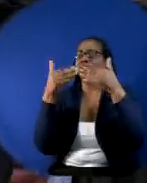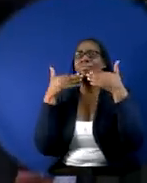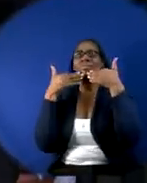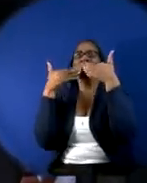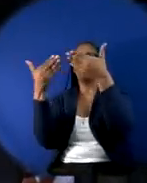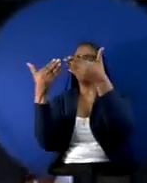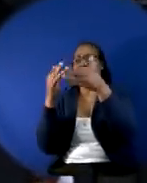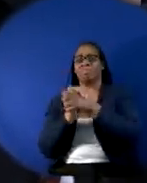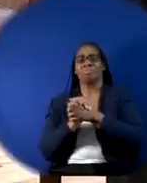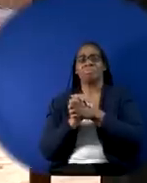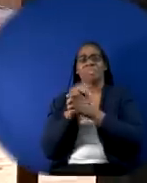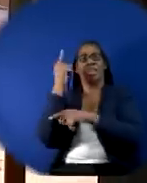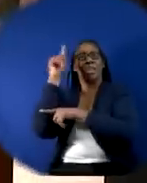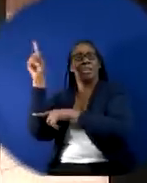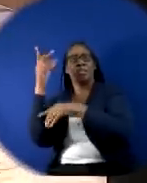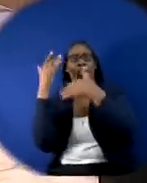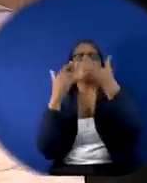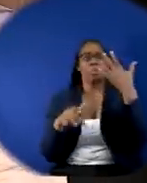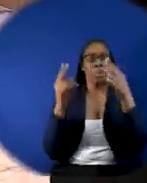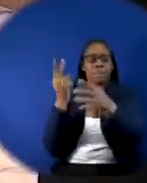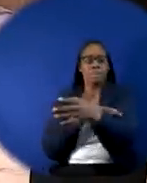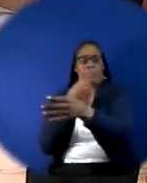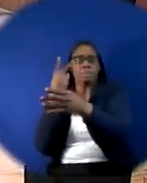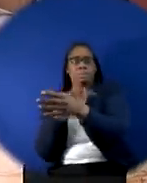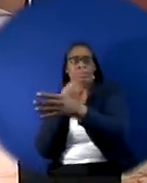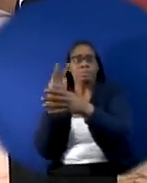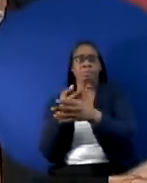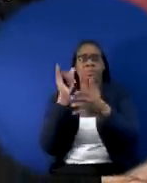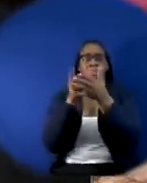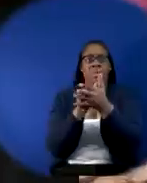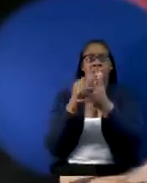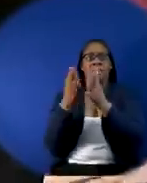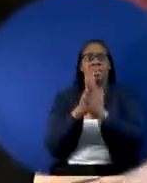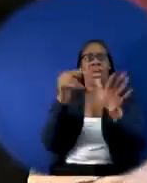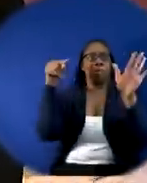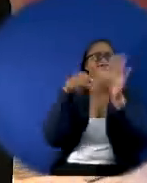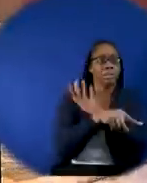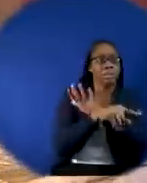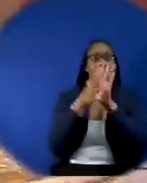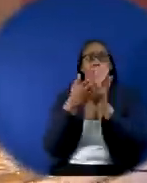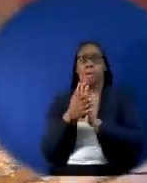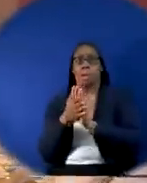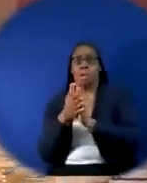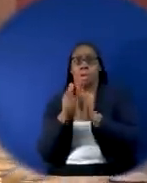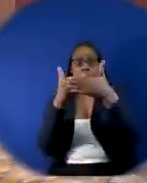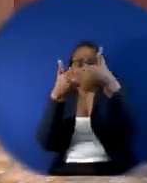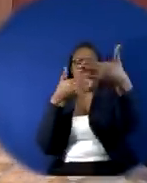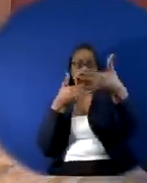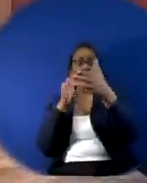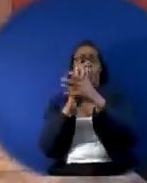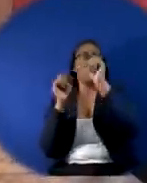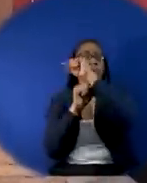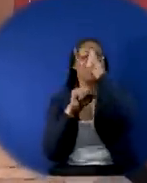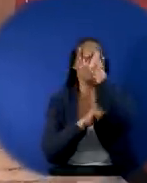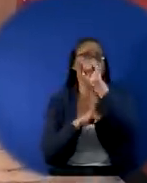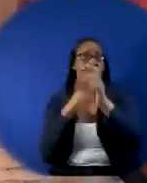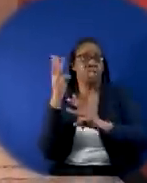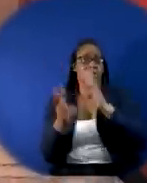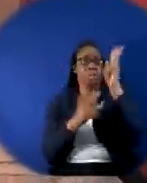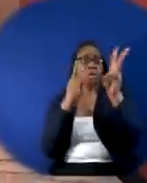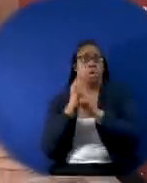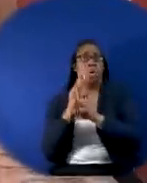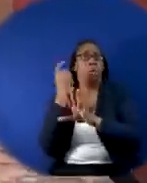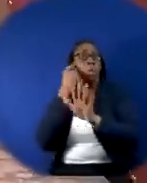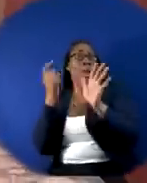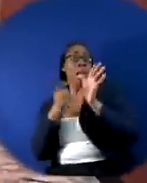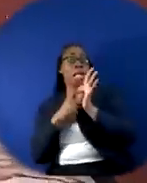you for the blood of the Lamb that was slain before the foundations of the world. We acknowledge